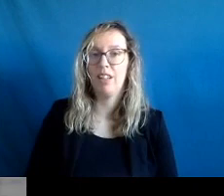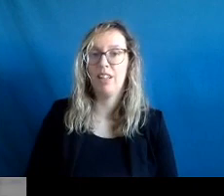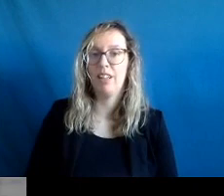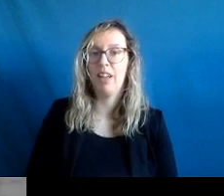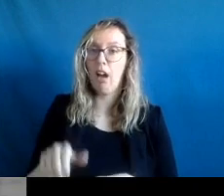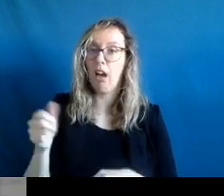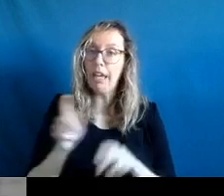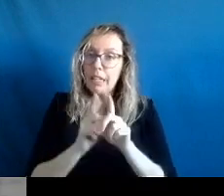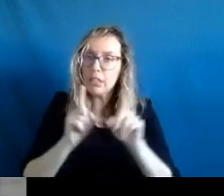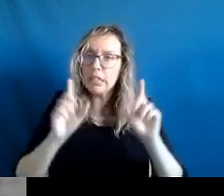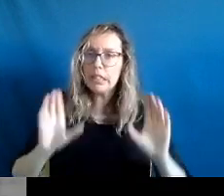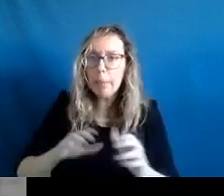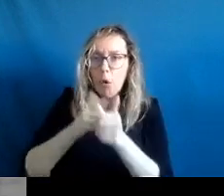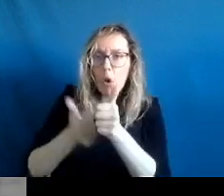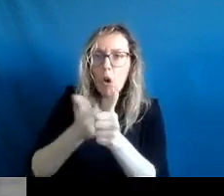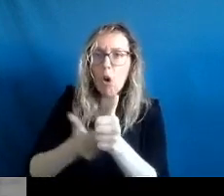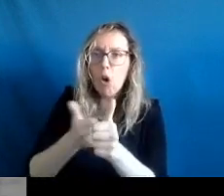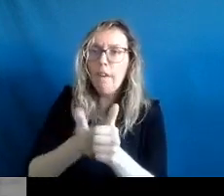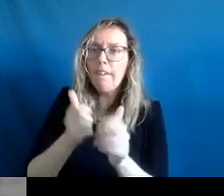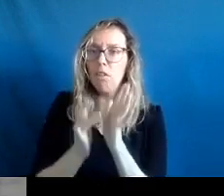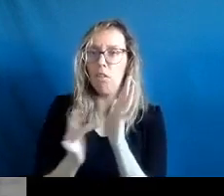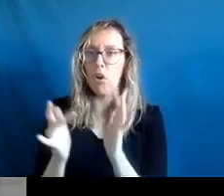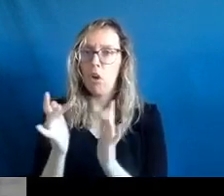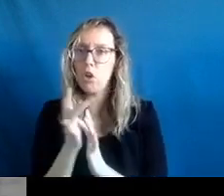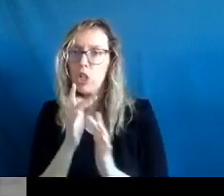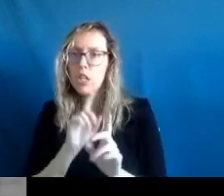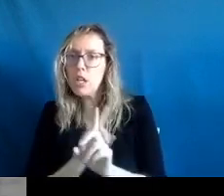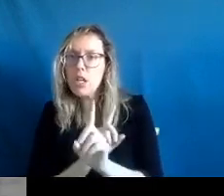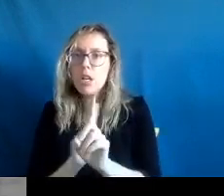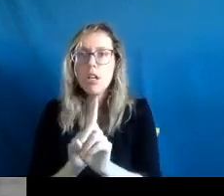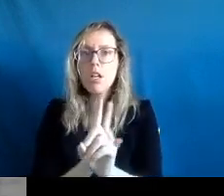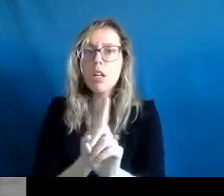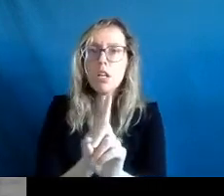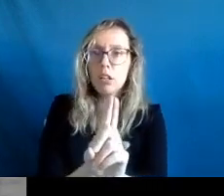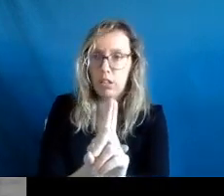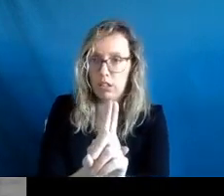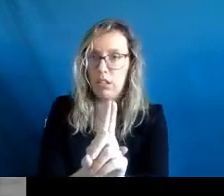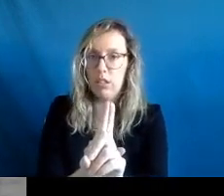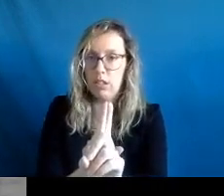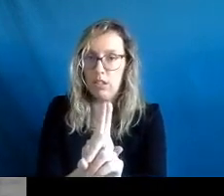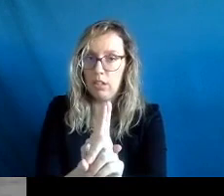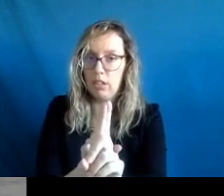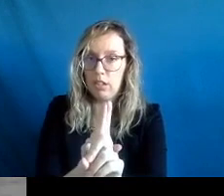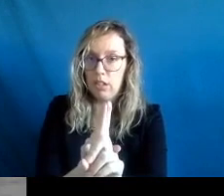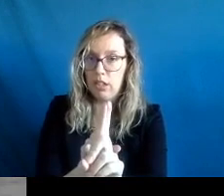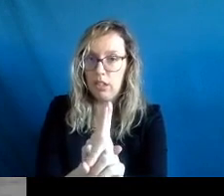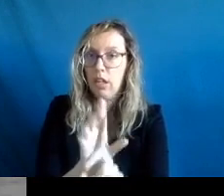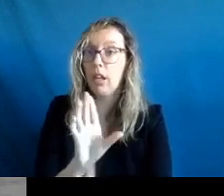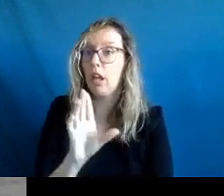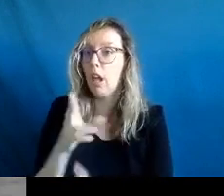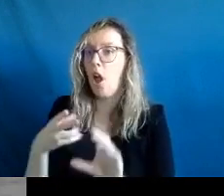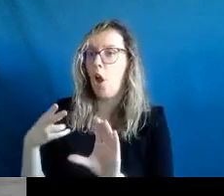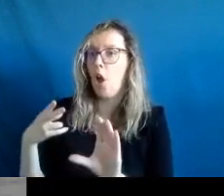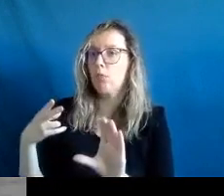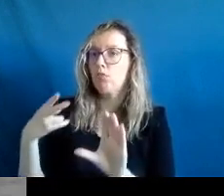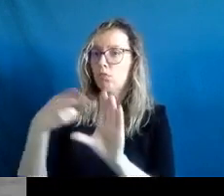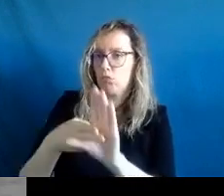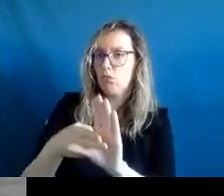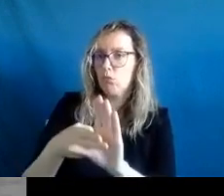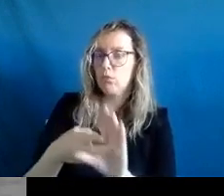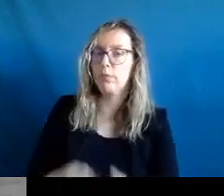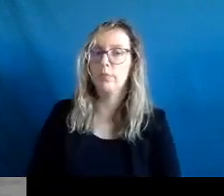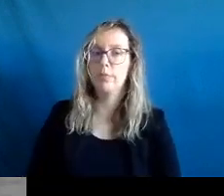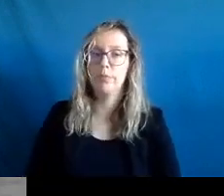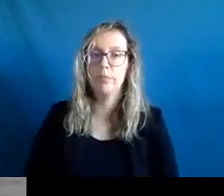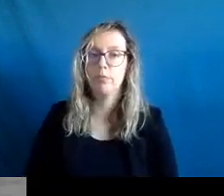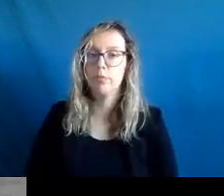Jesus. Because this other disciple was known to the high priest, he went in with Jesus to the high priest's courtyard. However, Peter